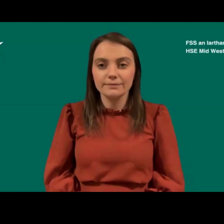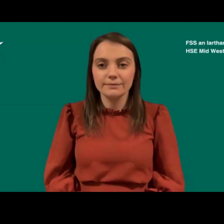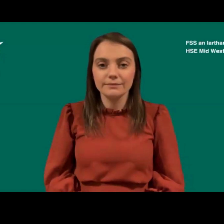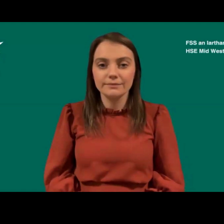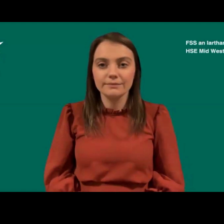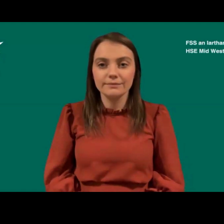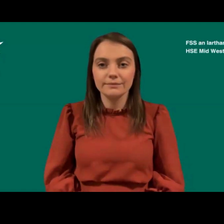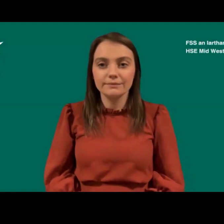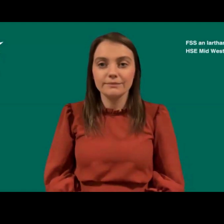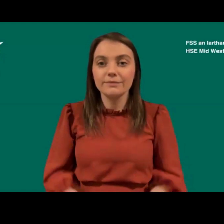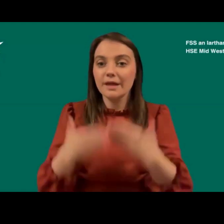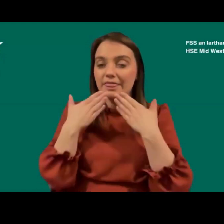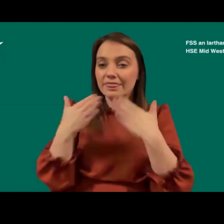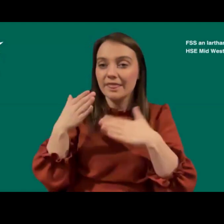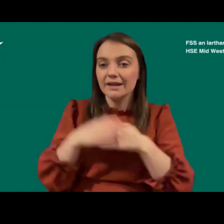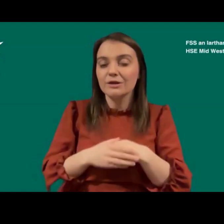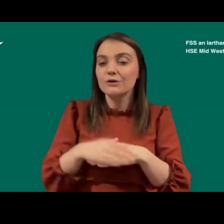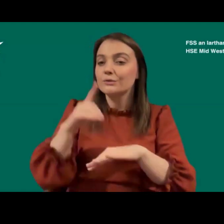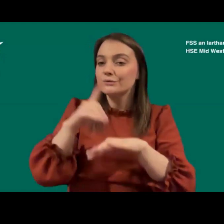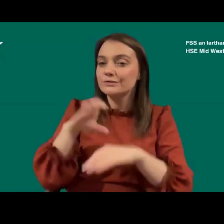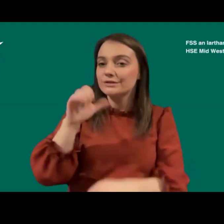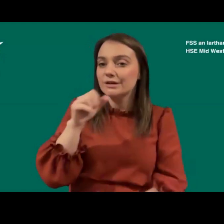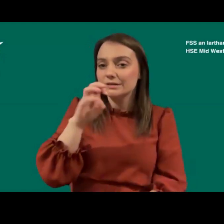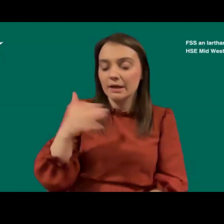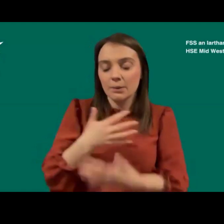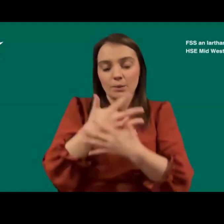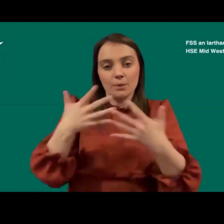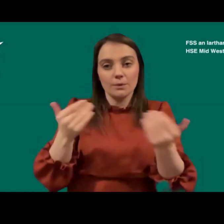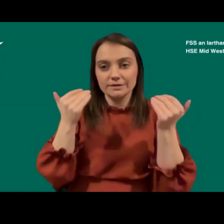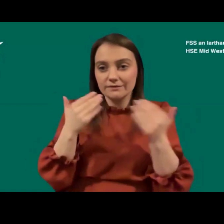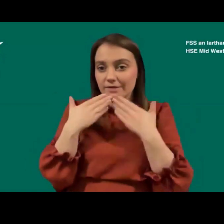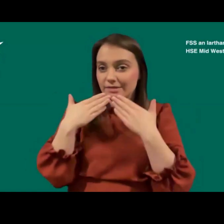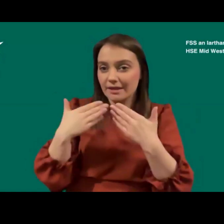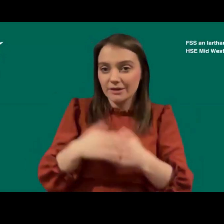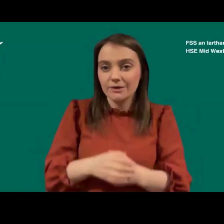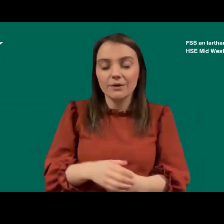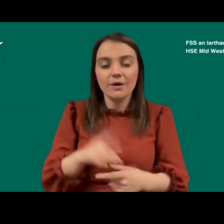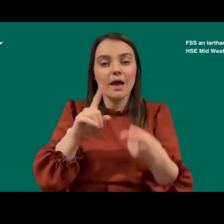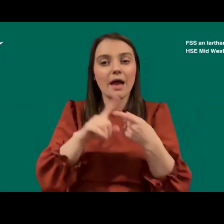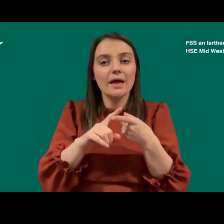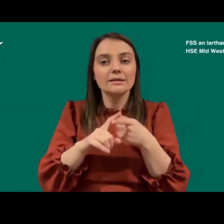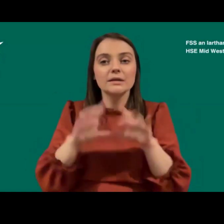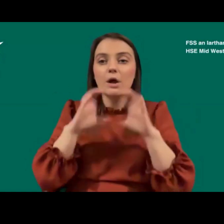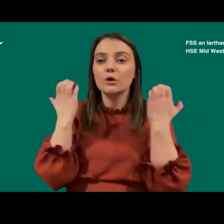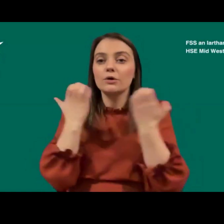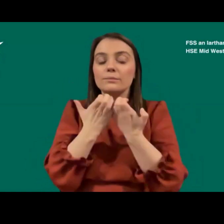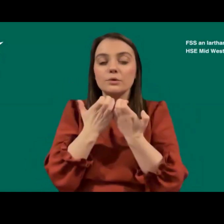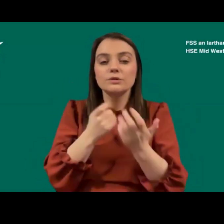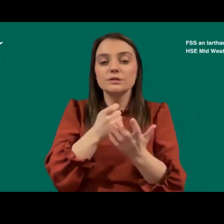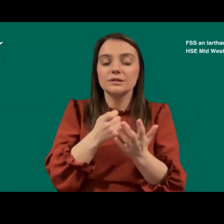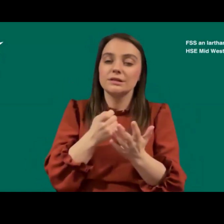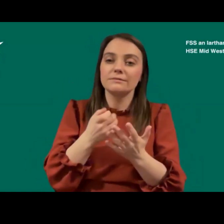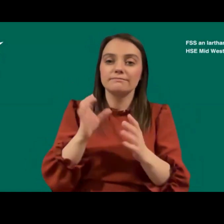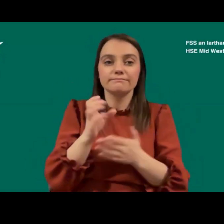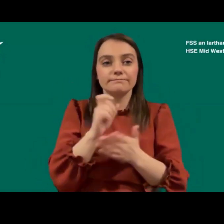Thank you, Dr. Casey. That was very informative. And to our community contributors, their sharing